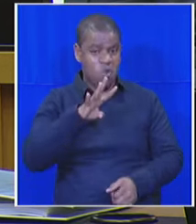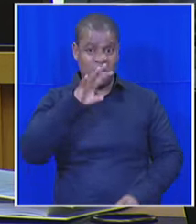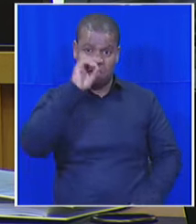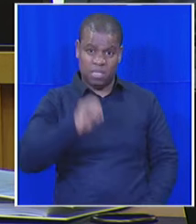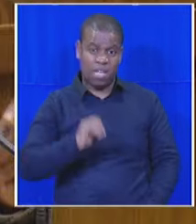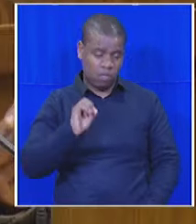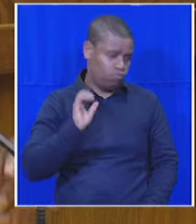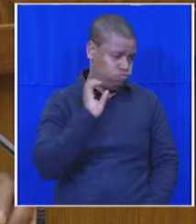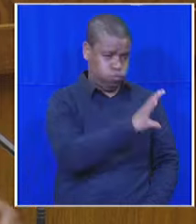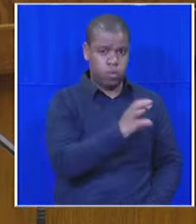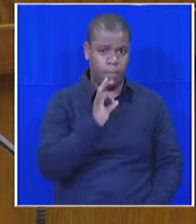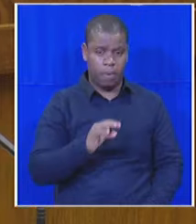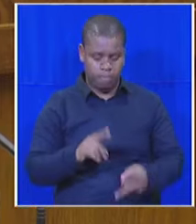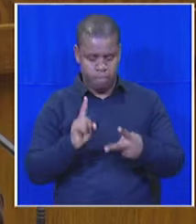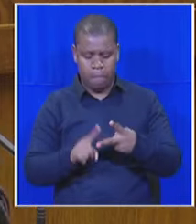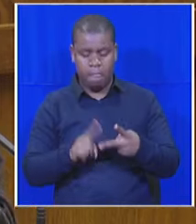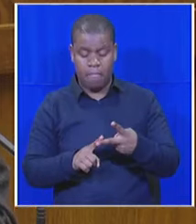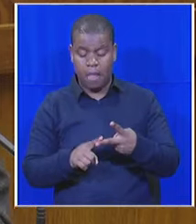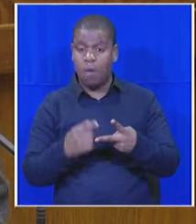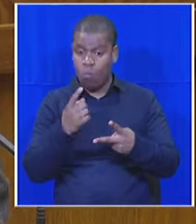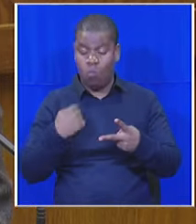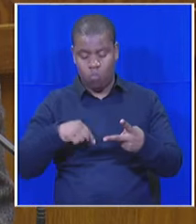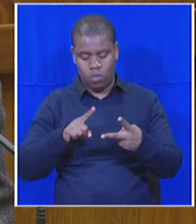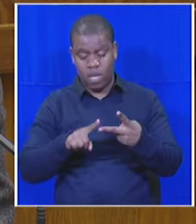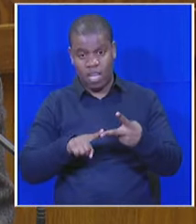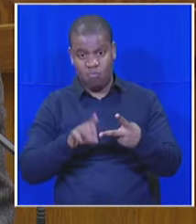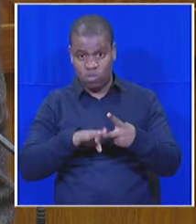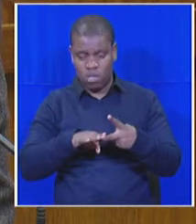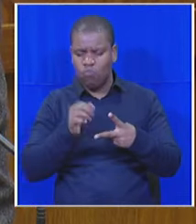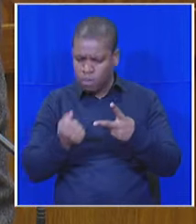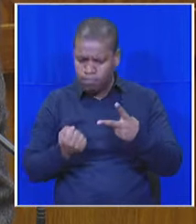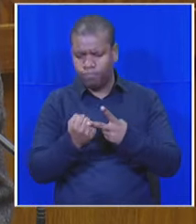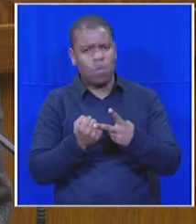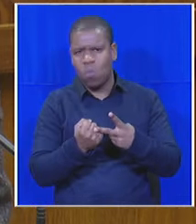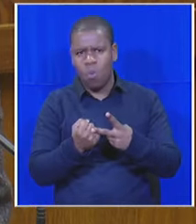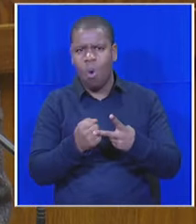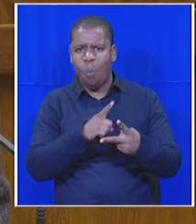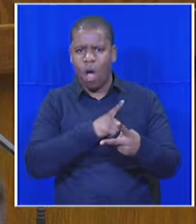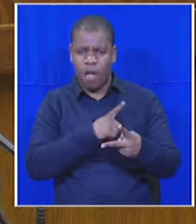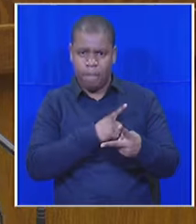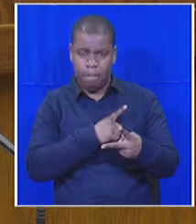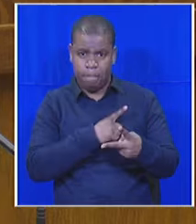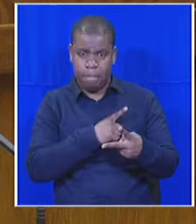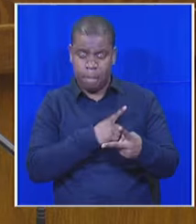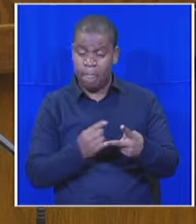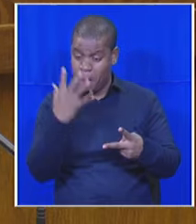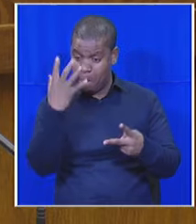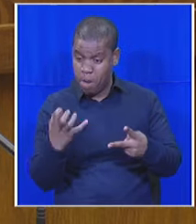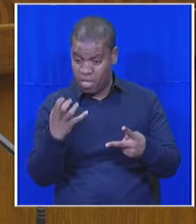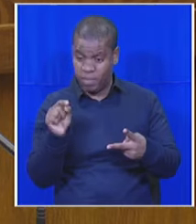Okwesibili, asixhase le budget ngoba akuyona i-budget ebizobekwa ngumnyango